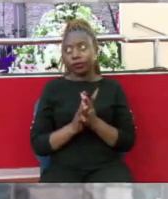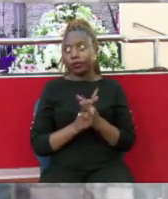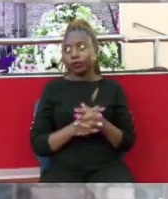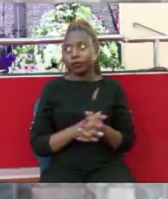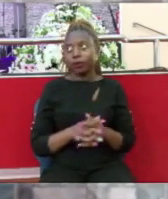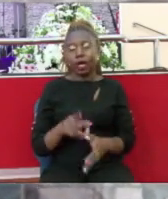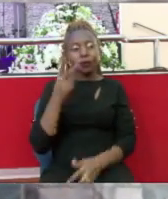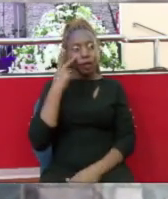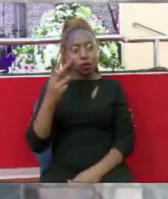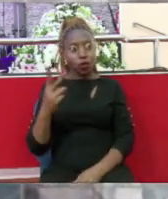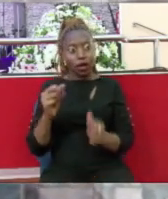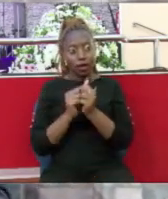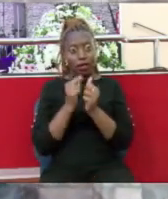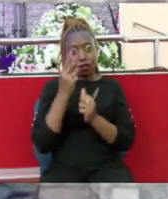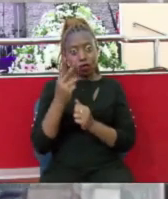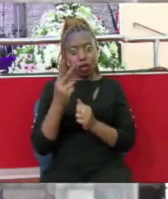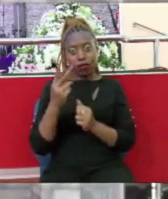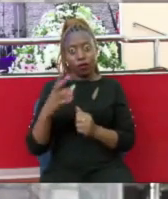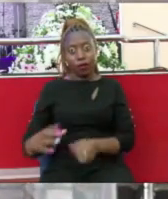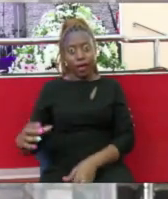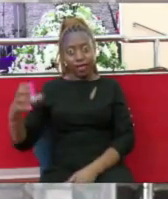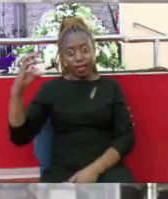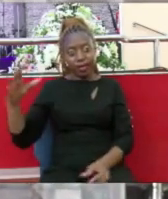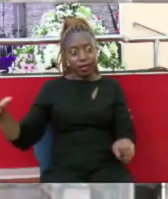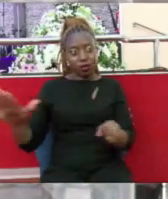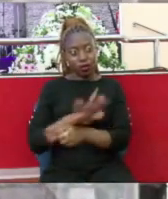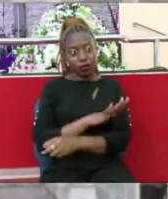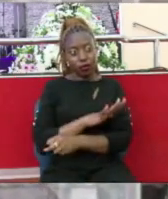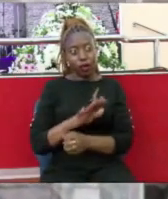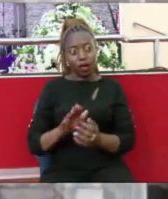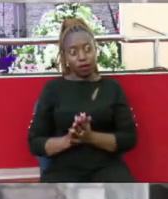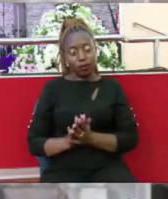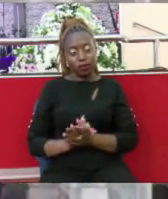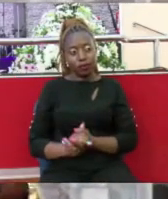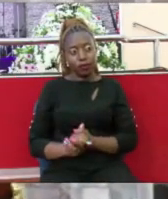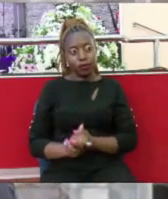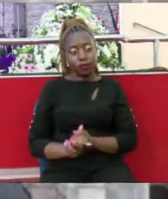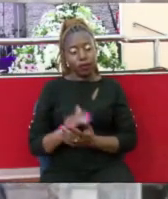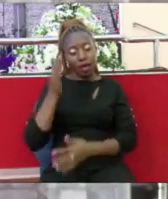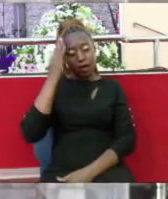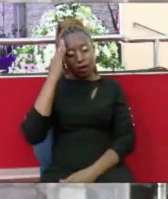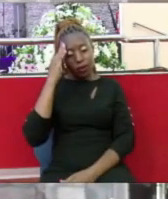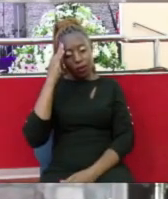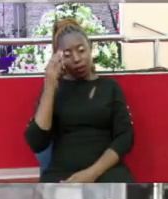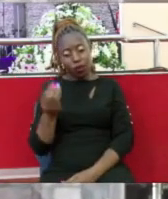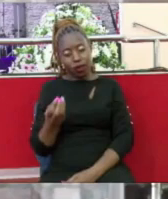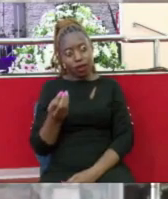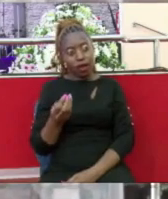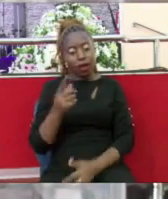baskets full. You know, the meal that the boy gave was